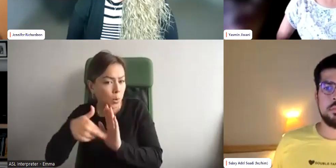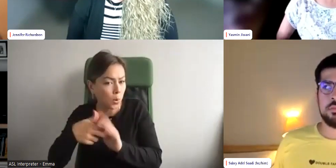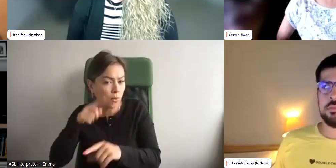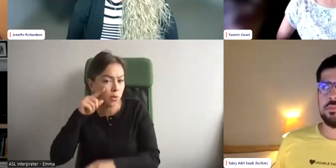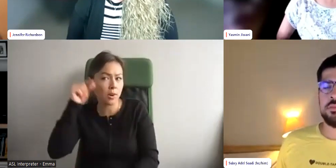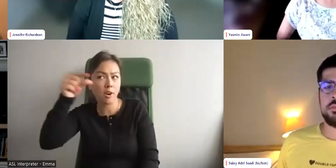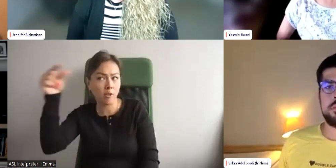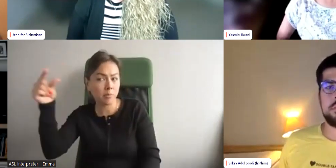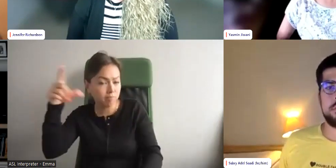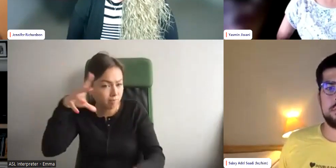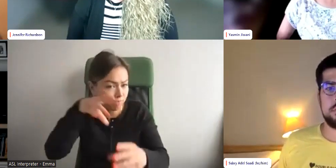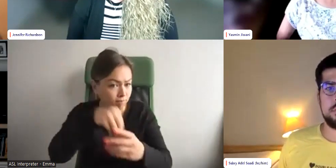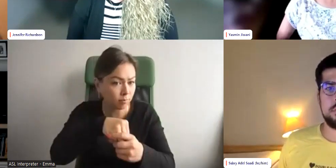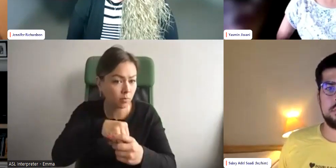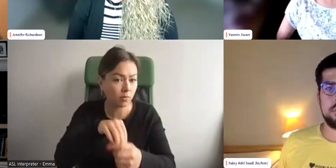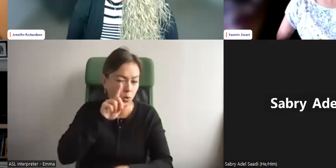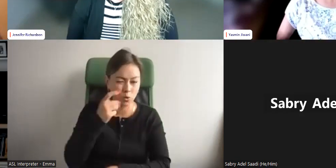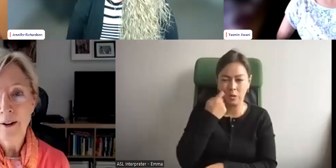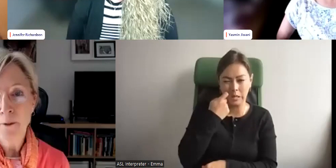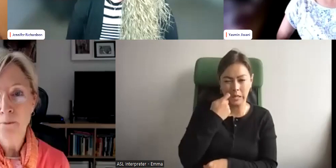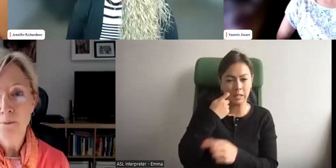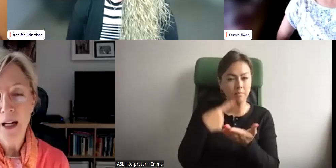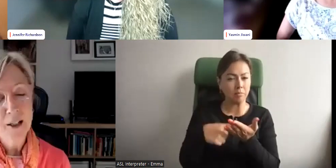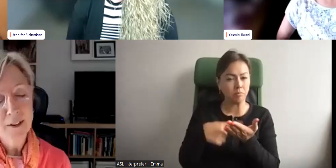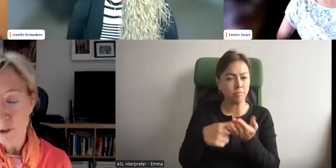in the issues that we've talked about